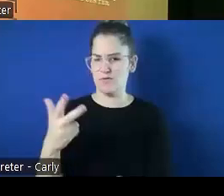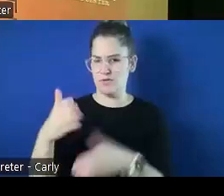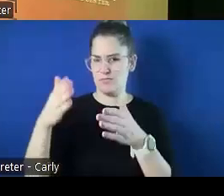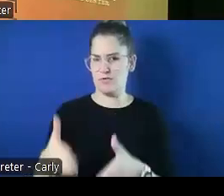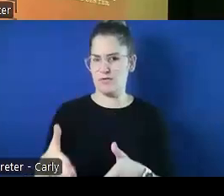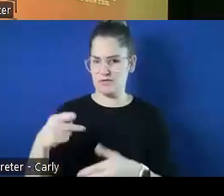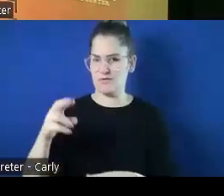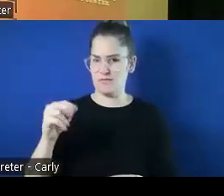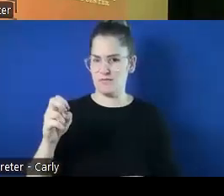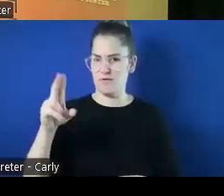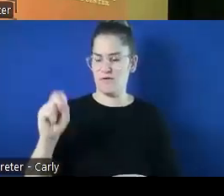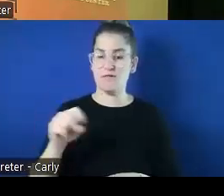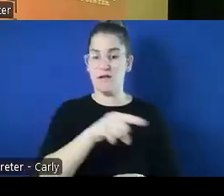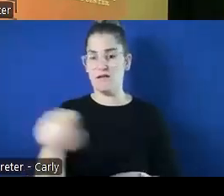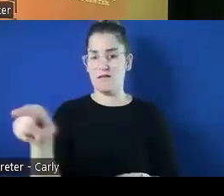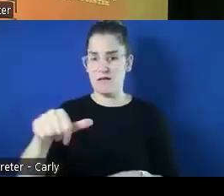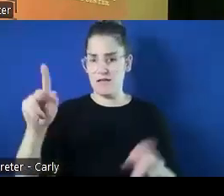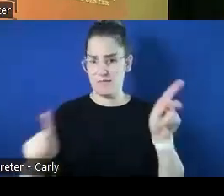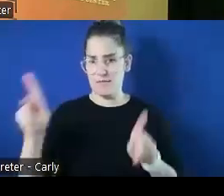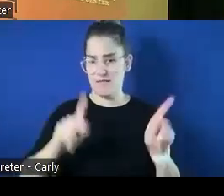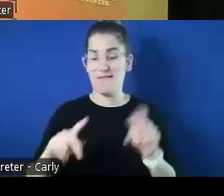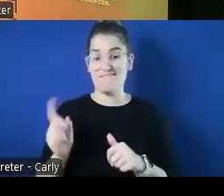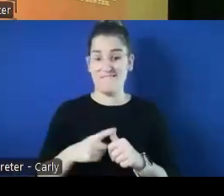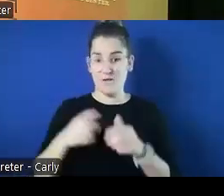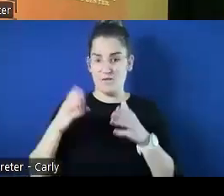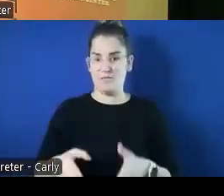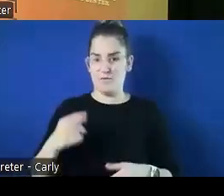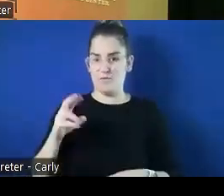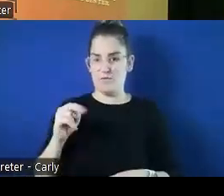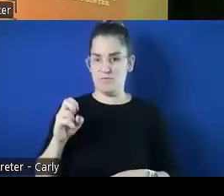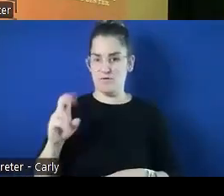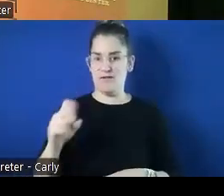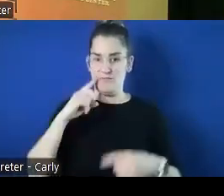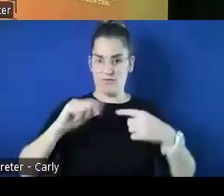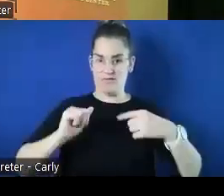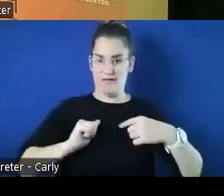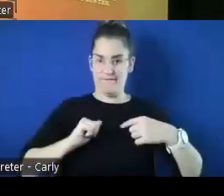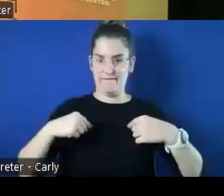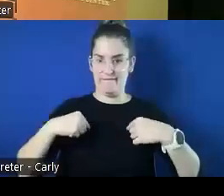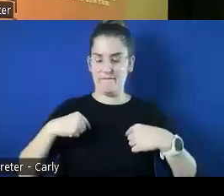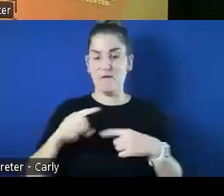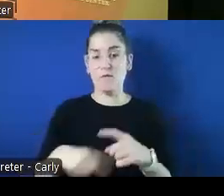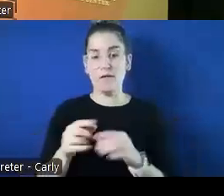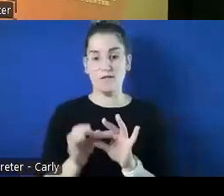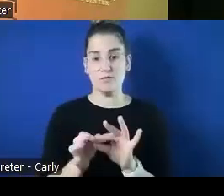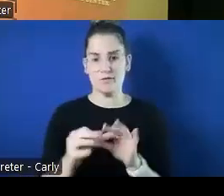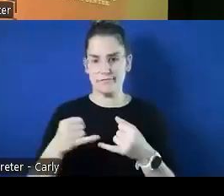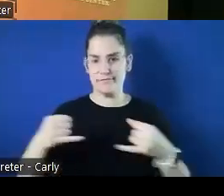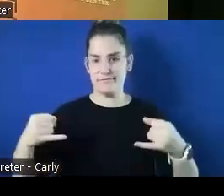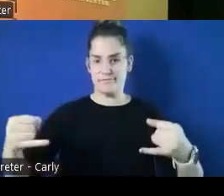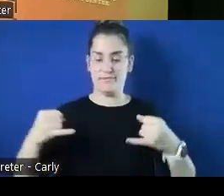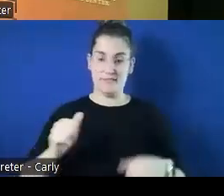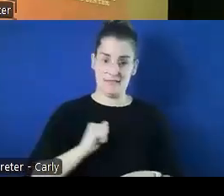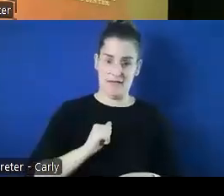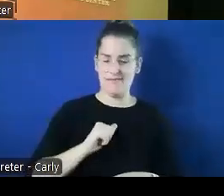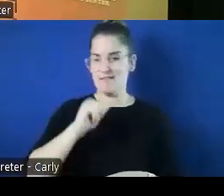to refer to other people, and we typically use first-person pronouns to refer to ourselves. When interpreting, boundaries between self and